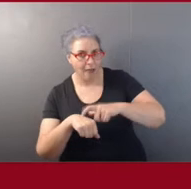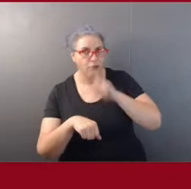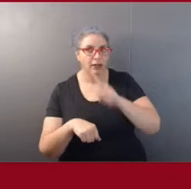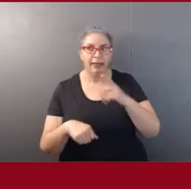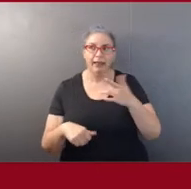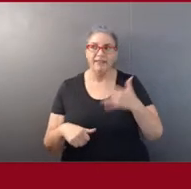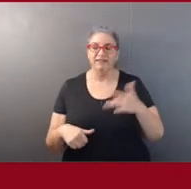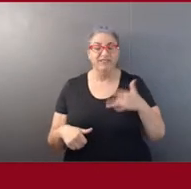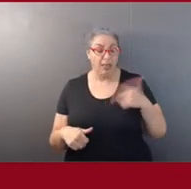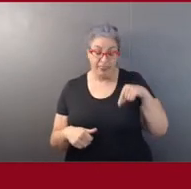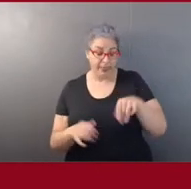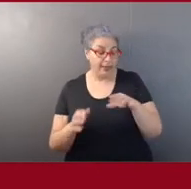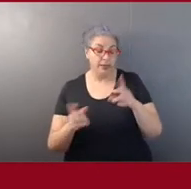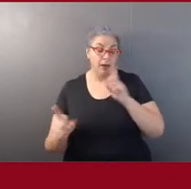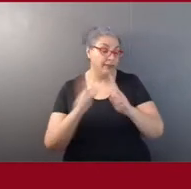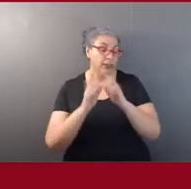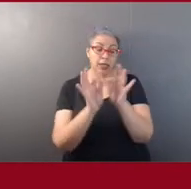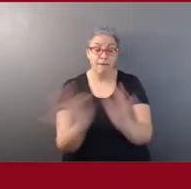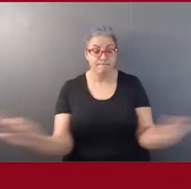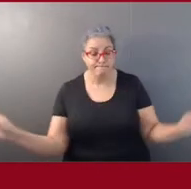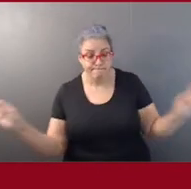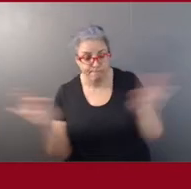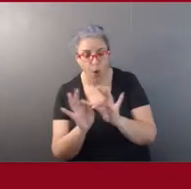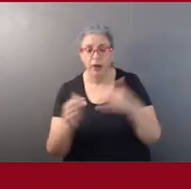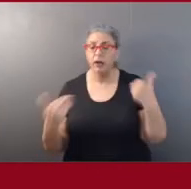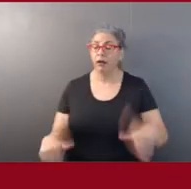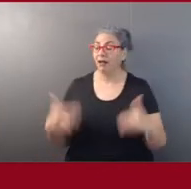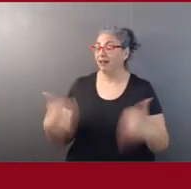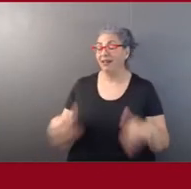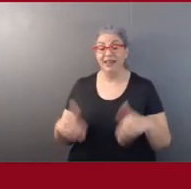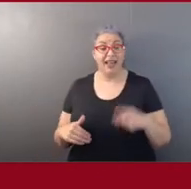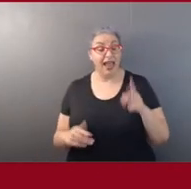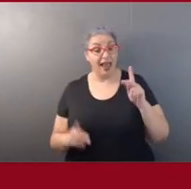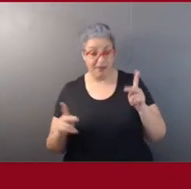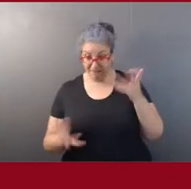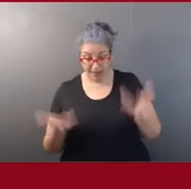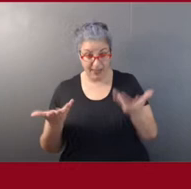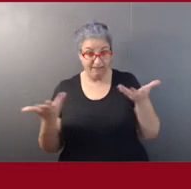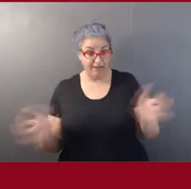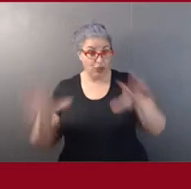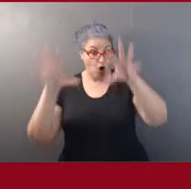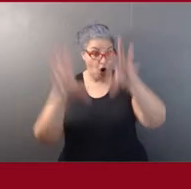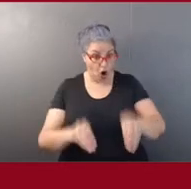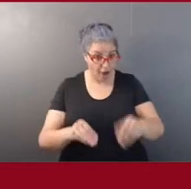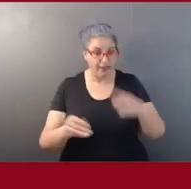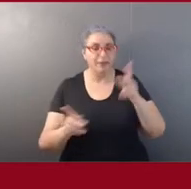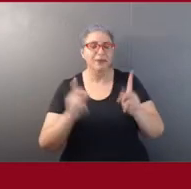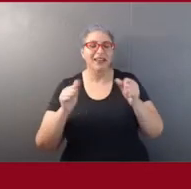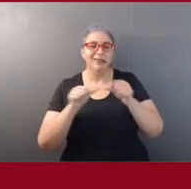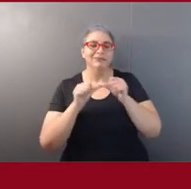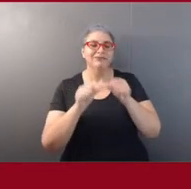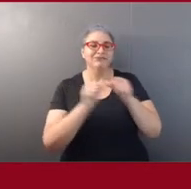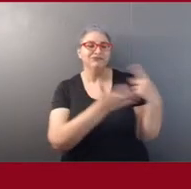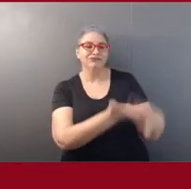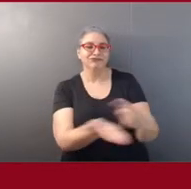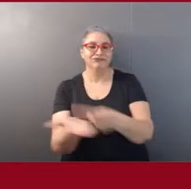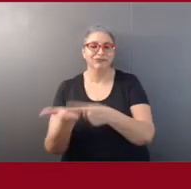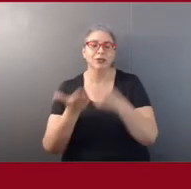and I hope it's a conversation that folks will be able to keep going off the screen and off of this panel. But thank you all